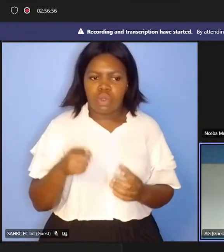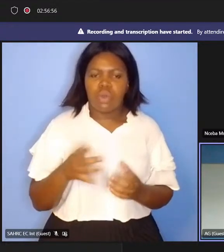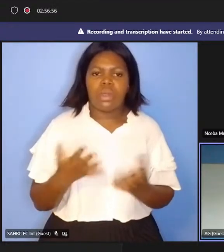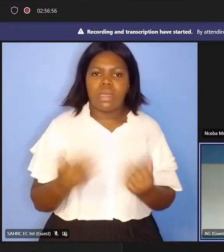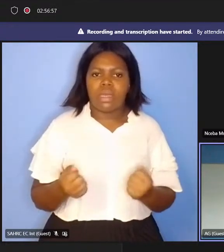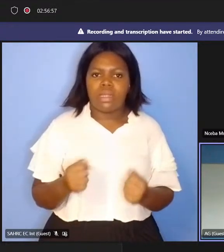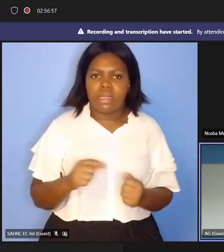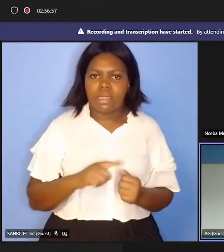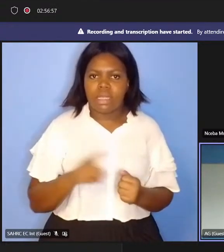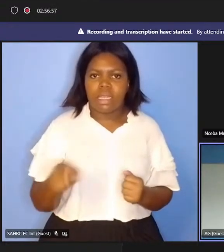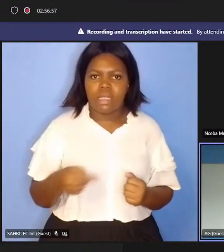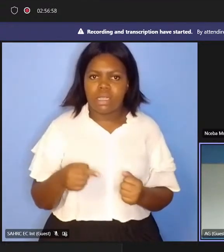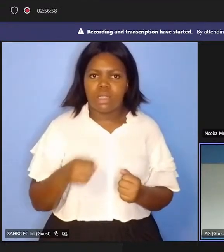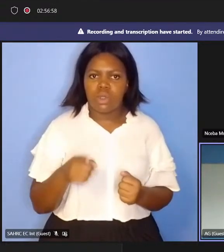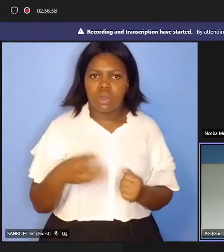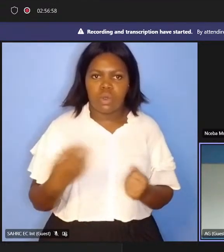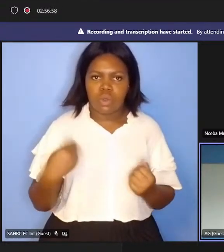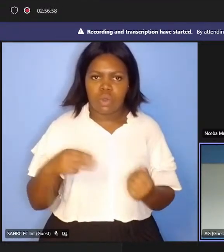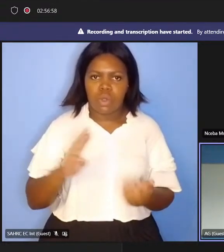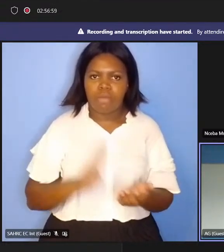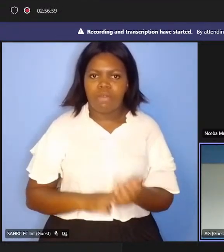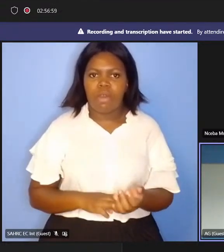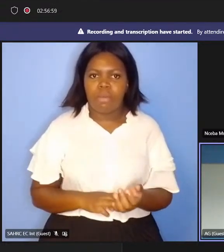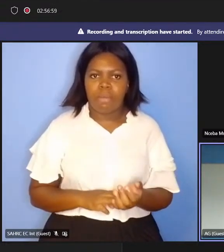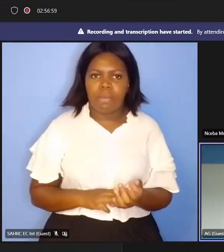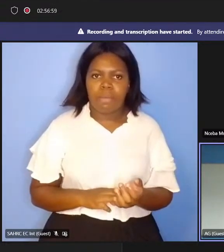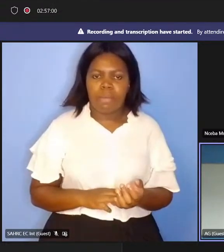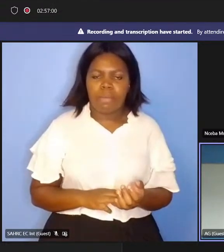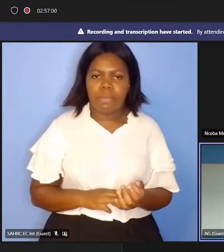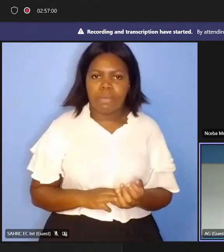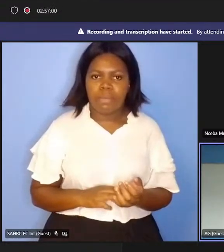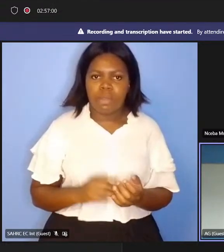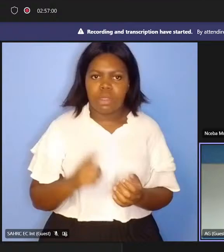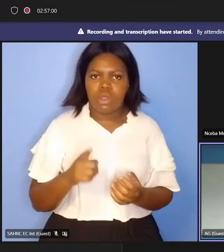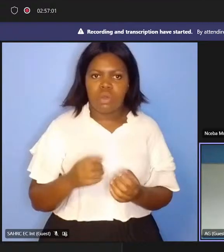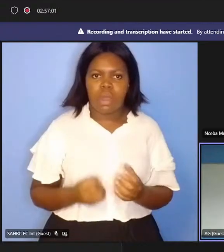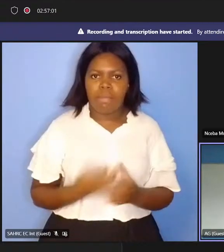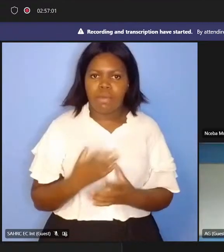draft school uniform policy that hasn't been approved yet.